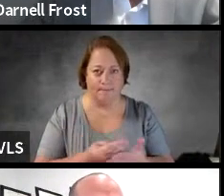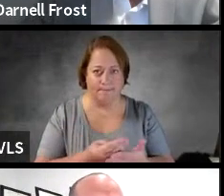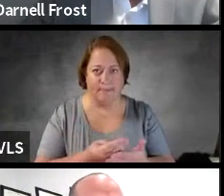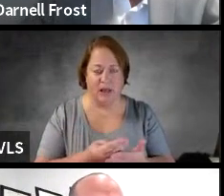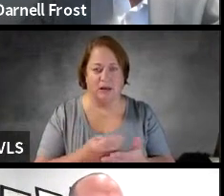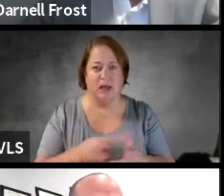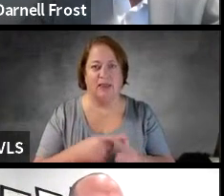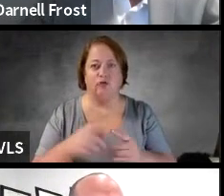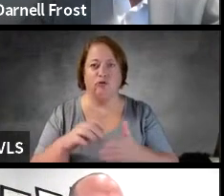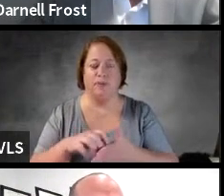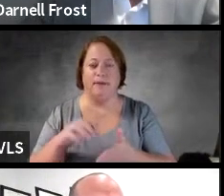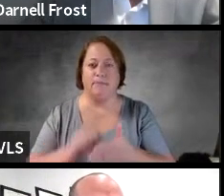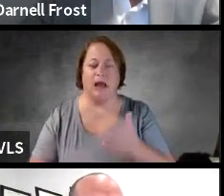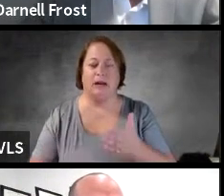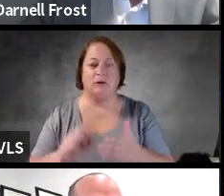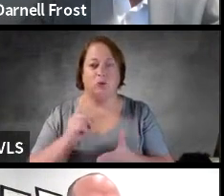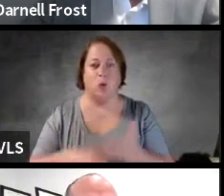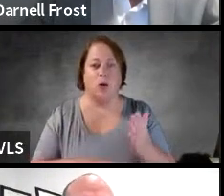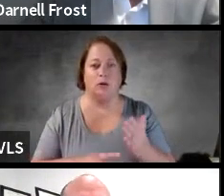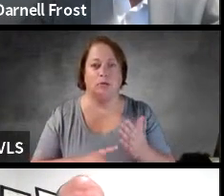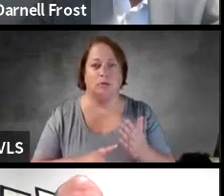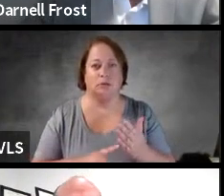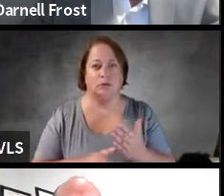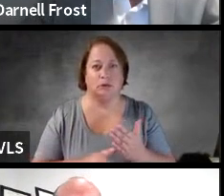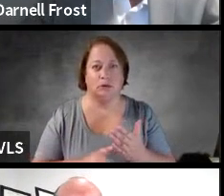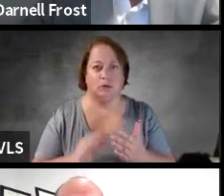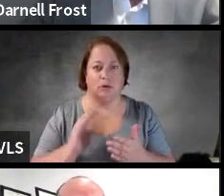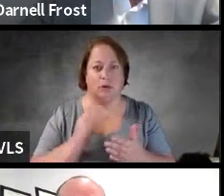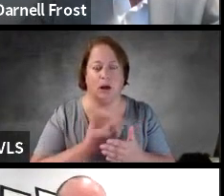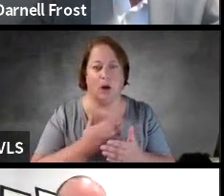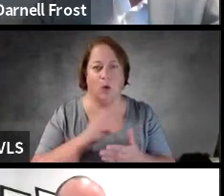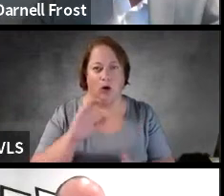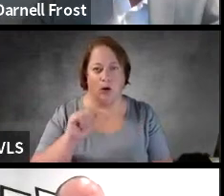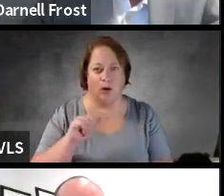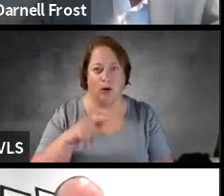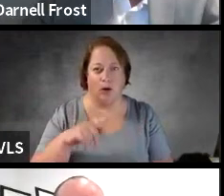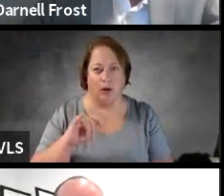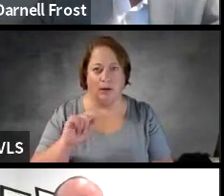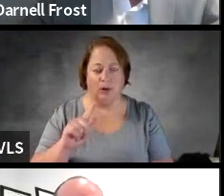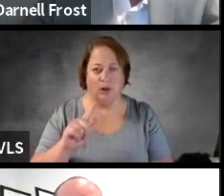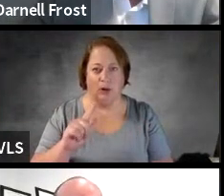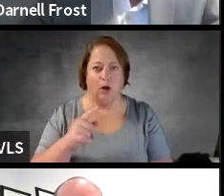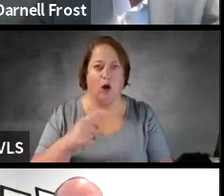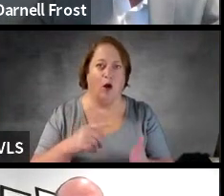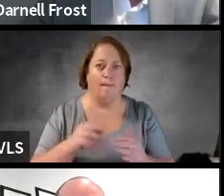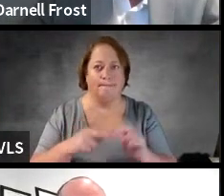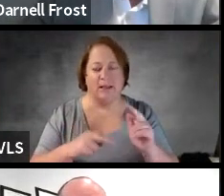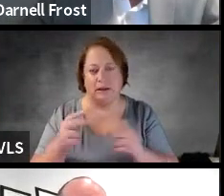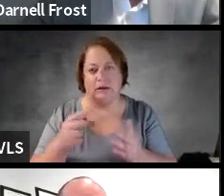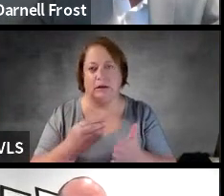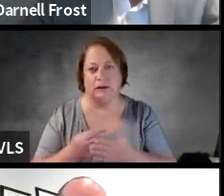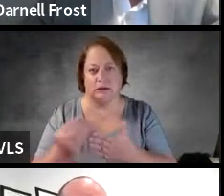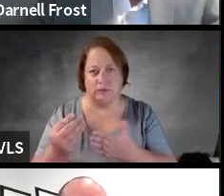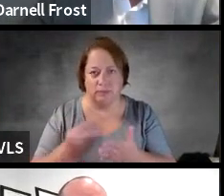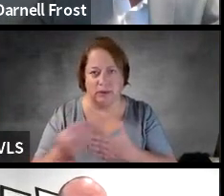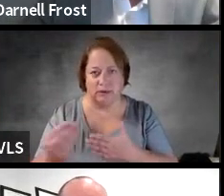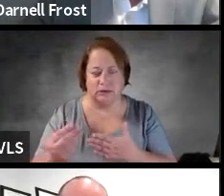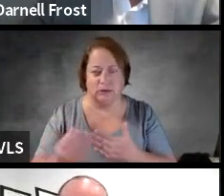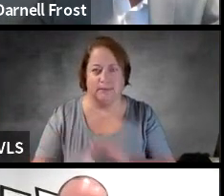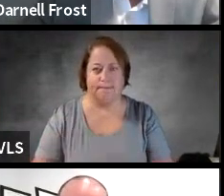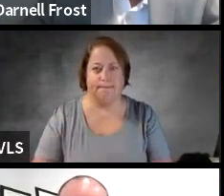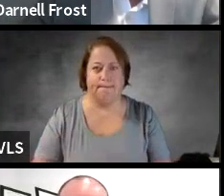be minus what is our capital expenses. In other words, our building expenses,